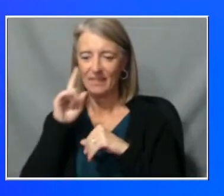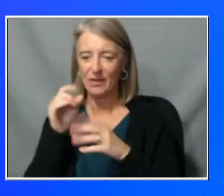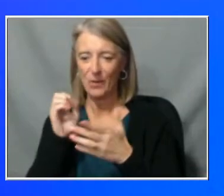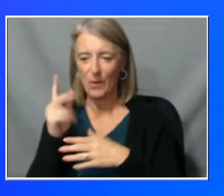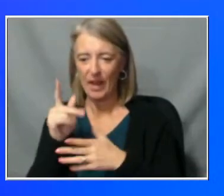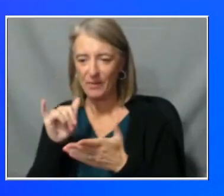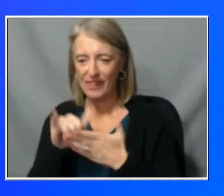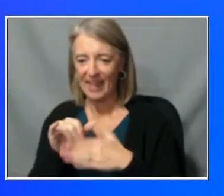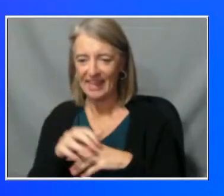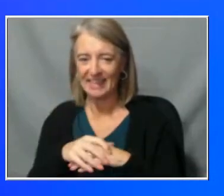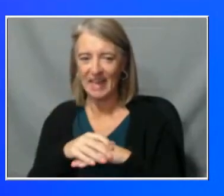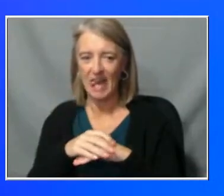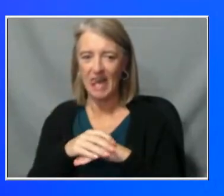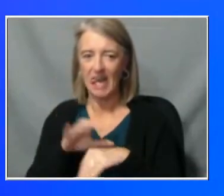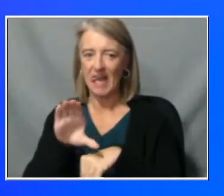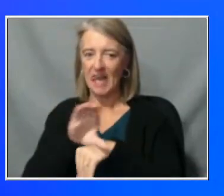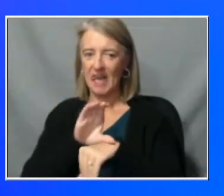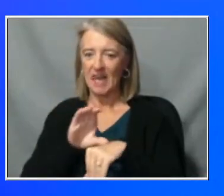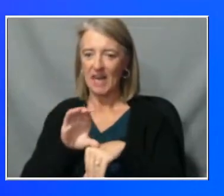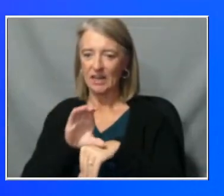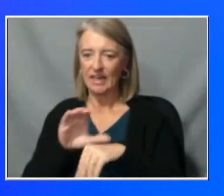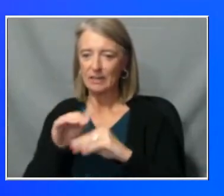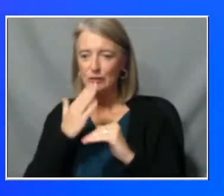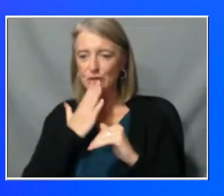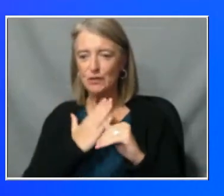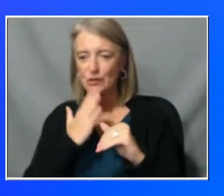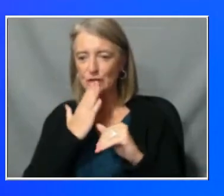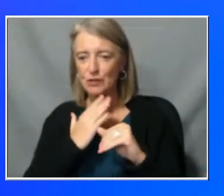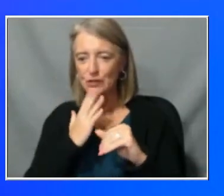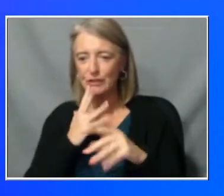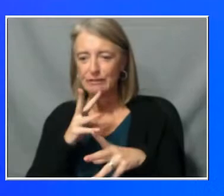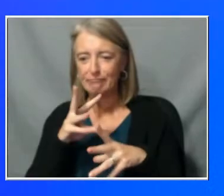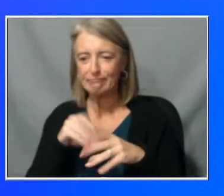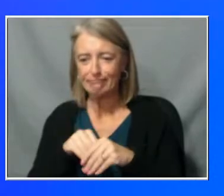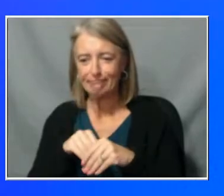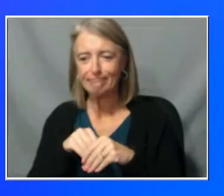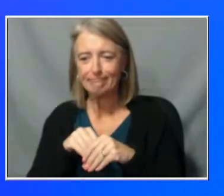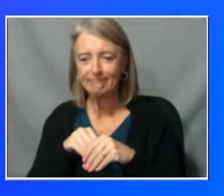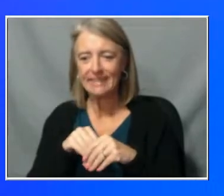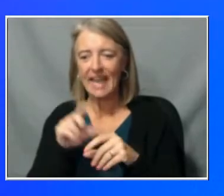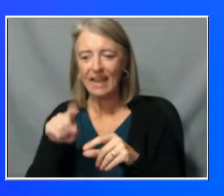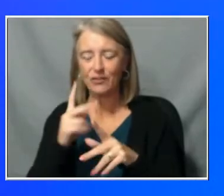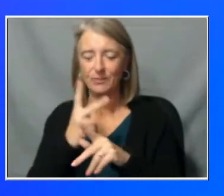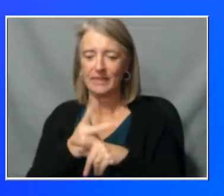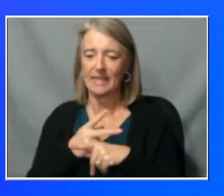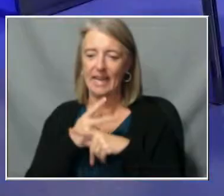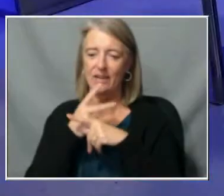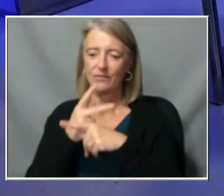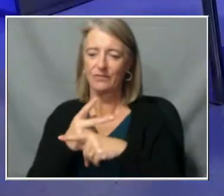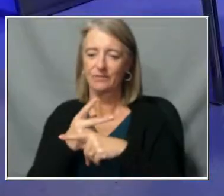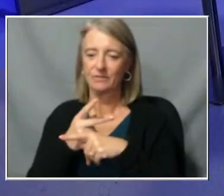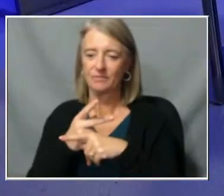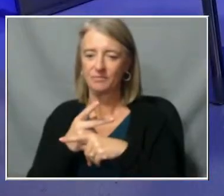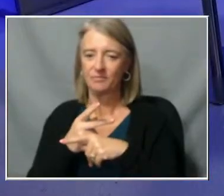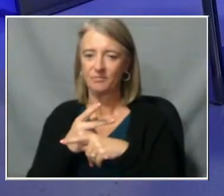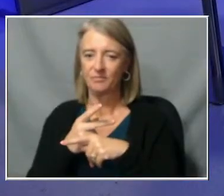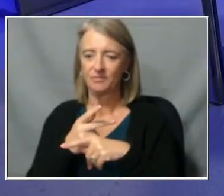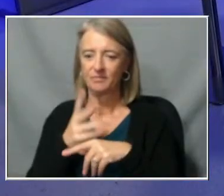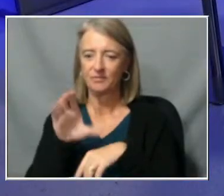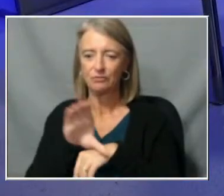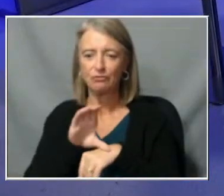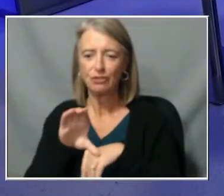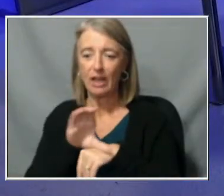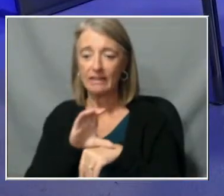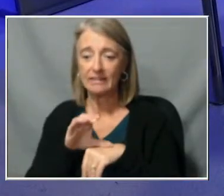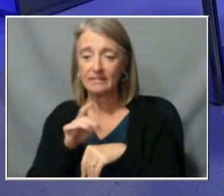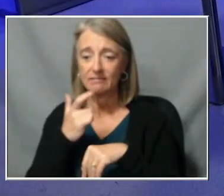well, the chocolate has some sugar with it, so I have to be careful I don't What do is that. that? What is this that you're eating? Just chocolate,